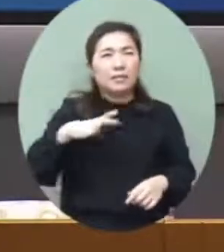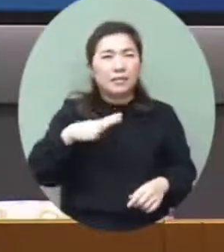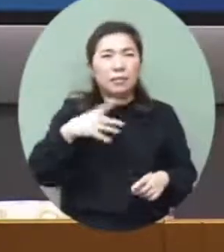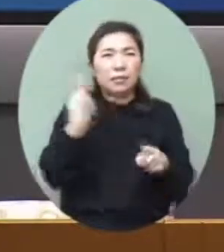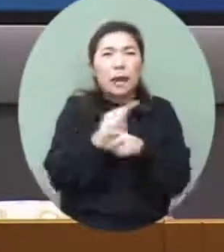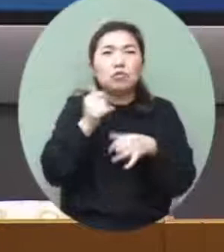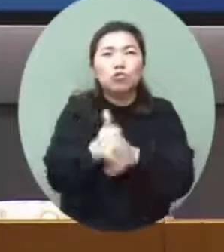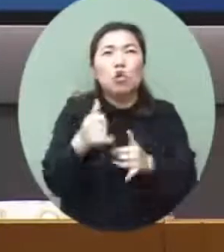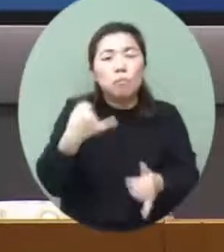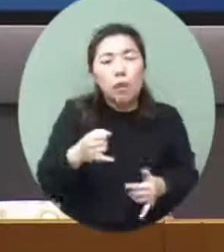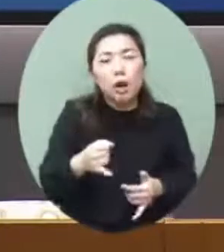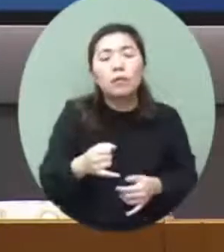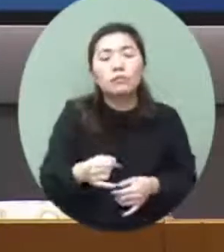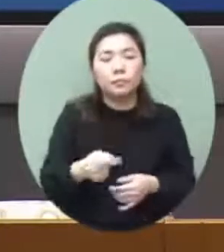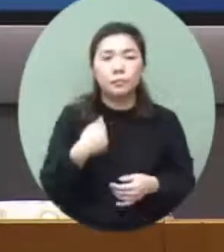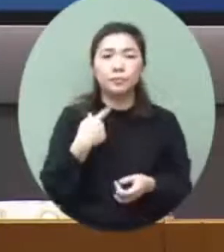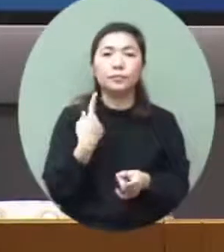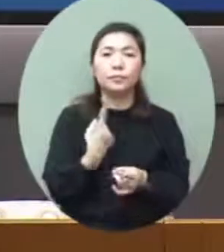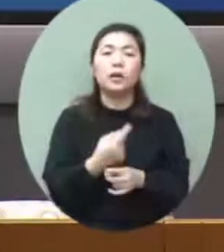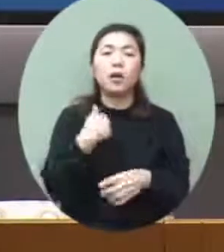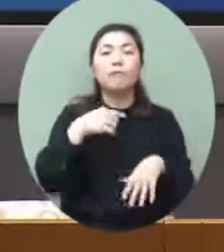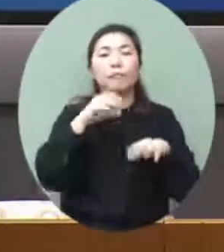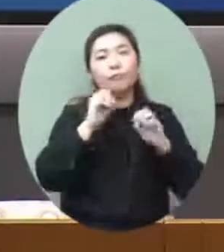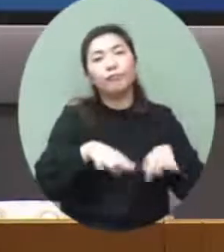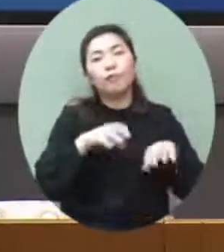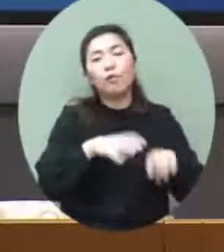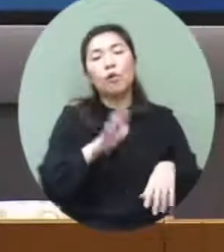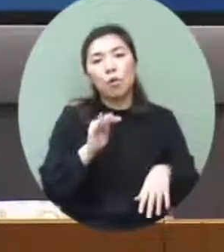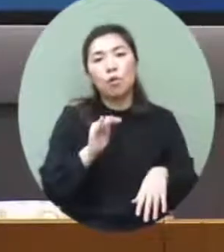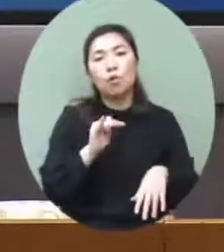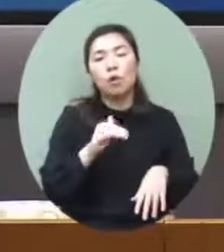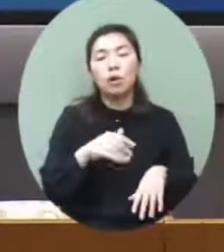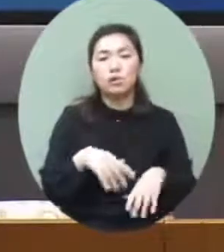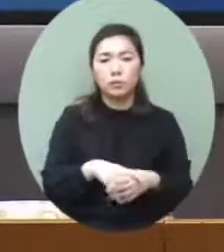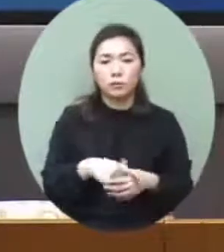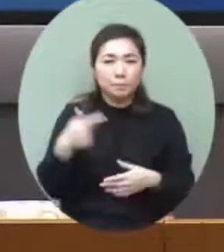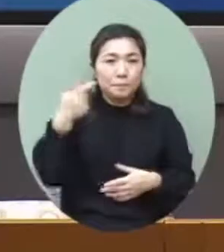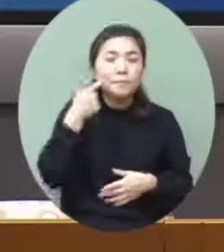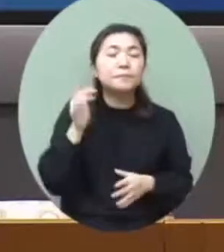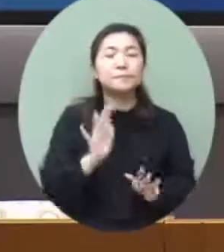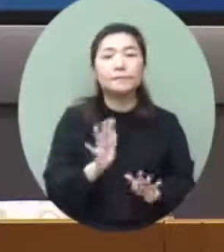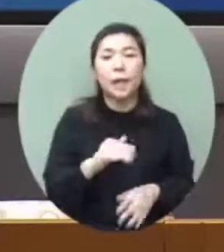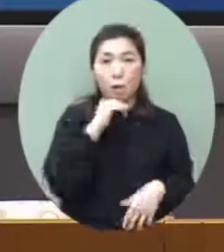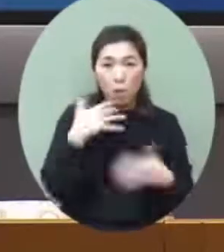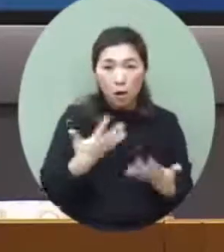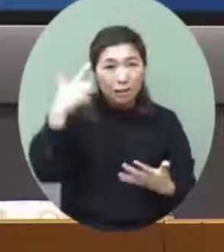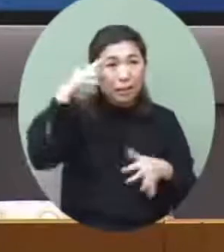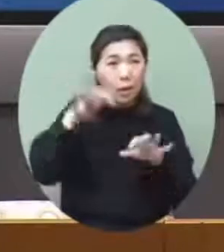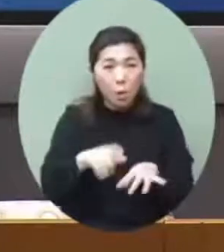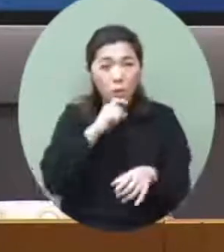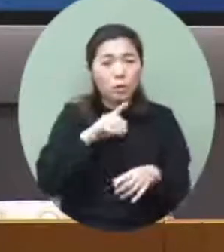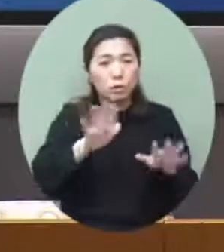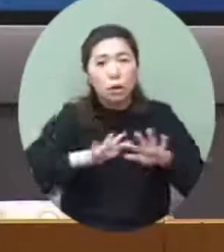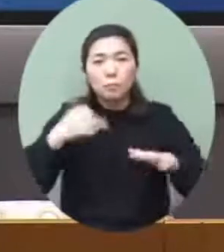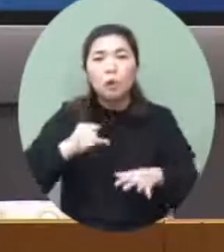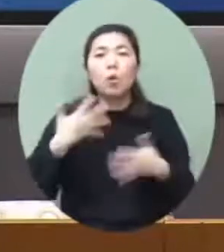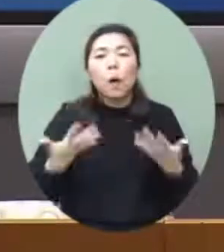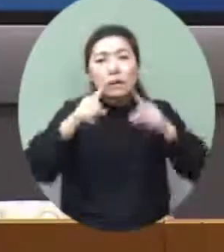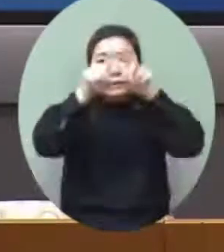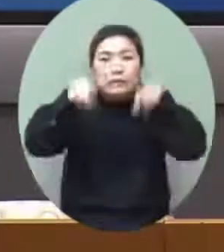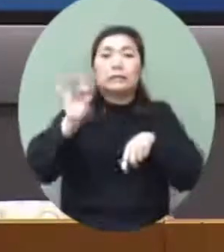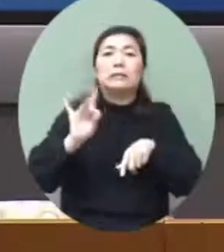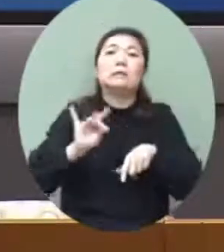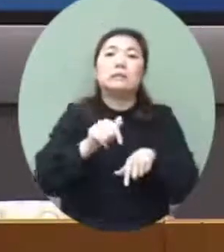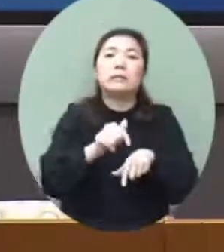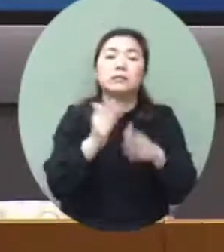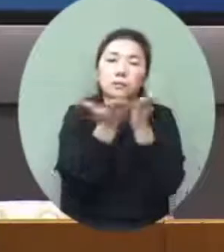scenarios are dealt with by the Joint Scientific Committee. Of course, we'll be lenient. And